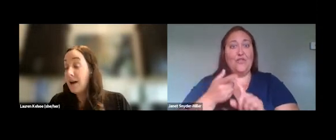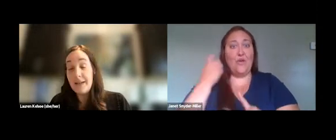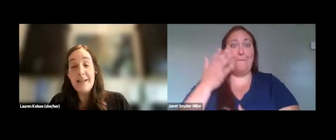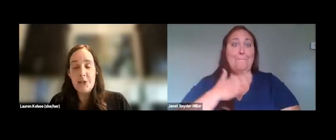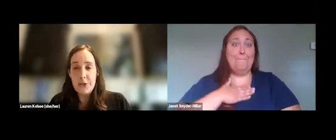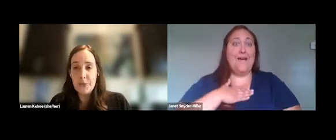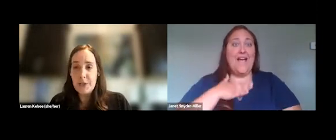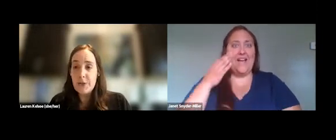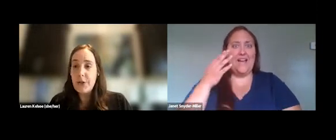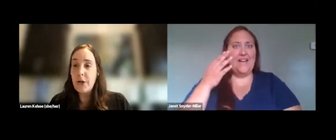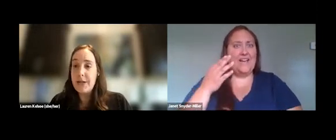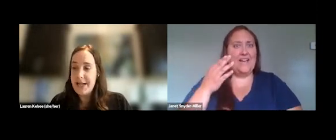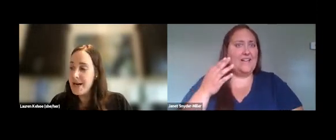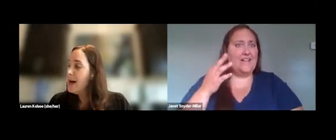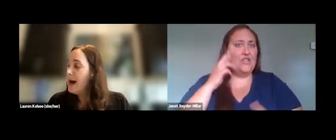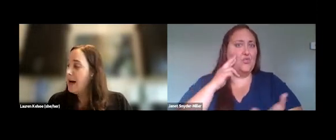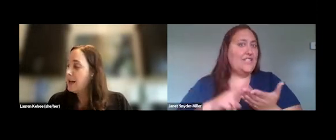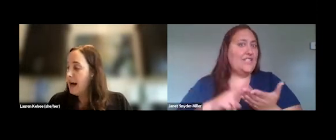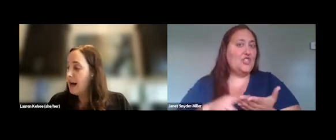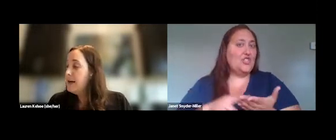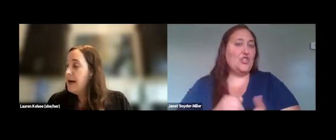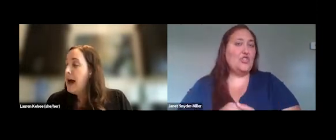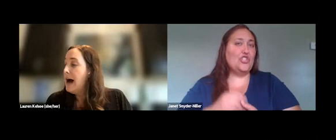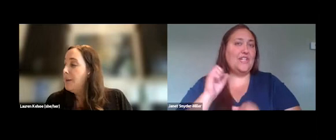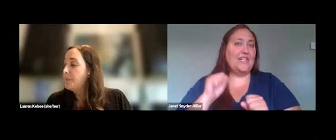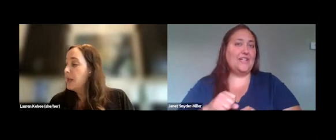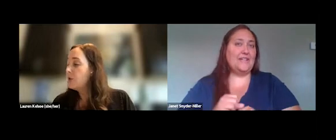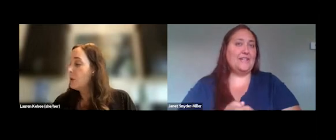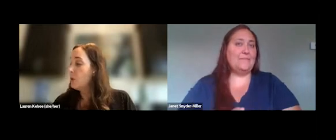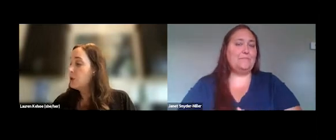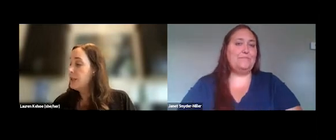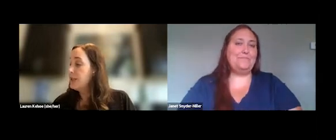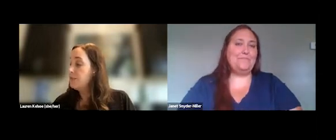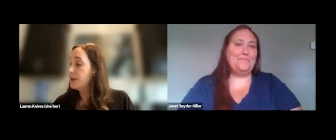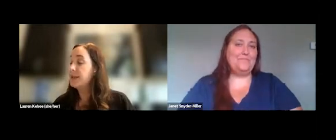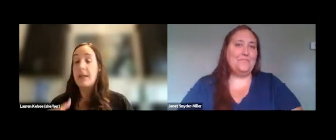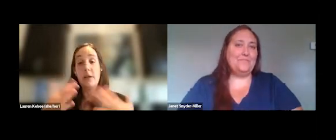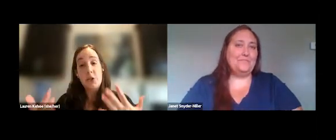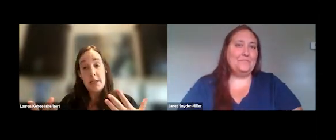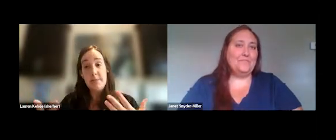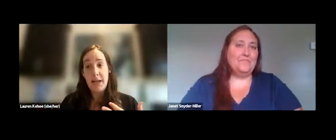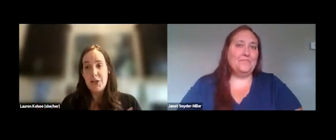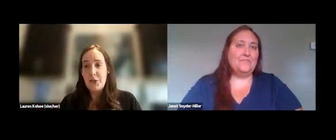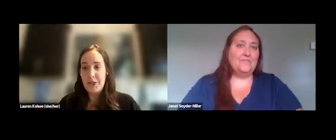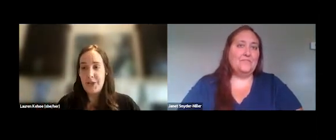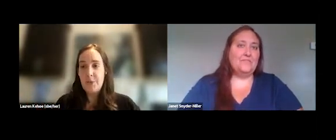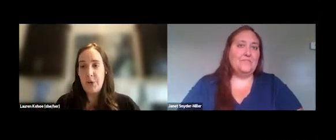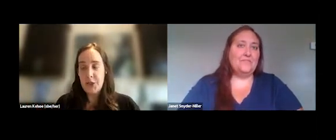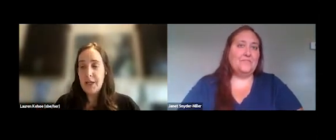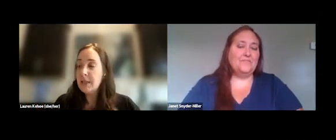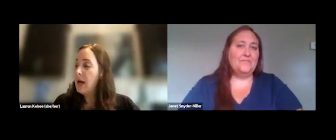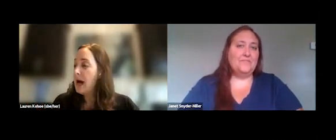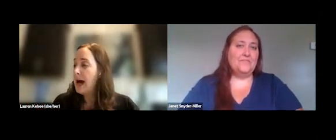my colleague in user research, Harini Kanan. And so she put this together. She managed the